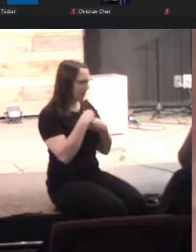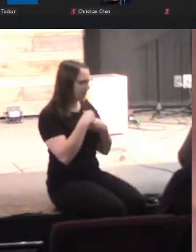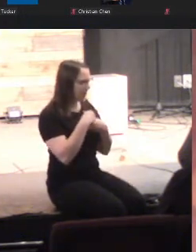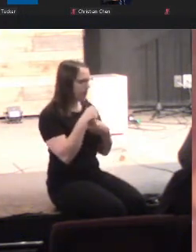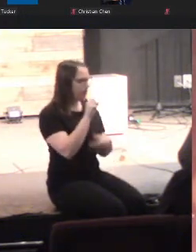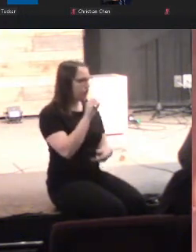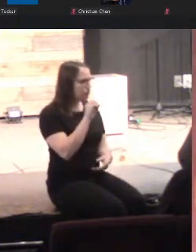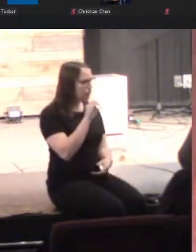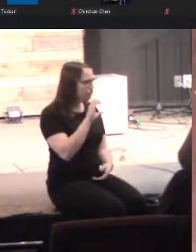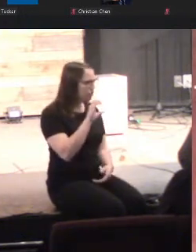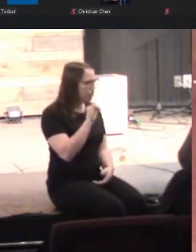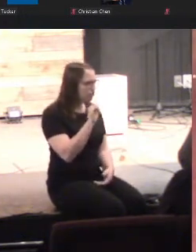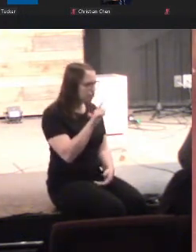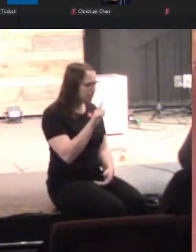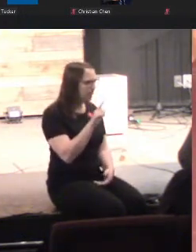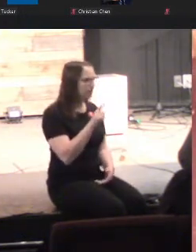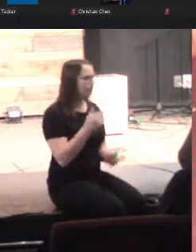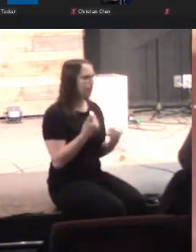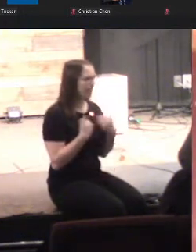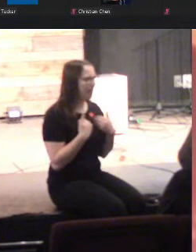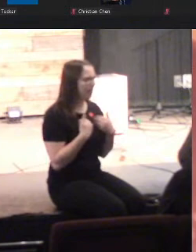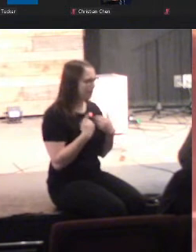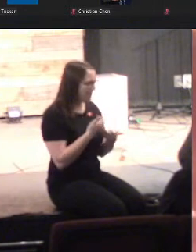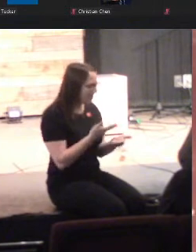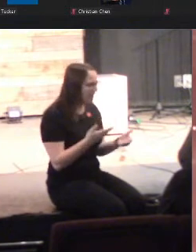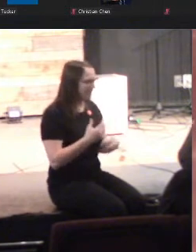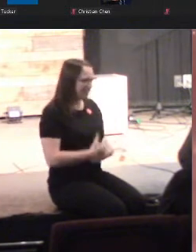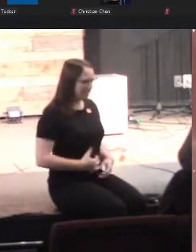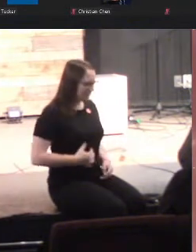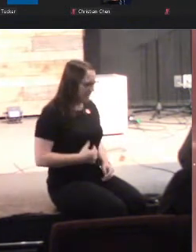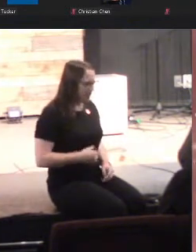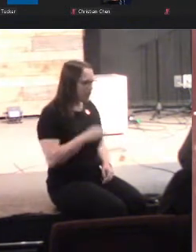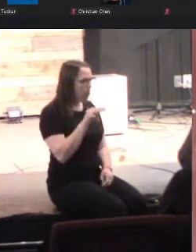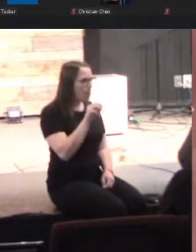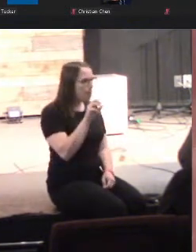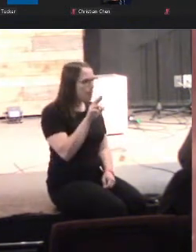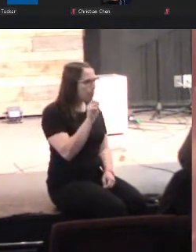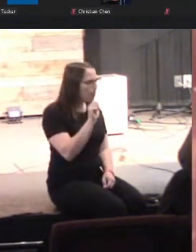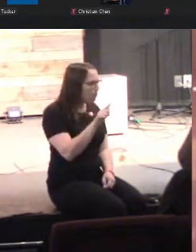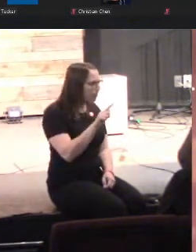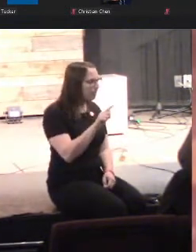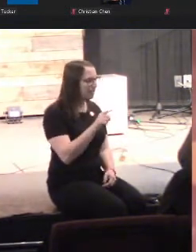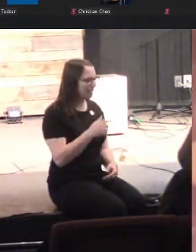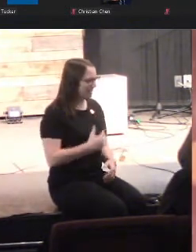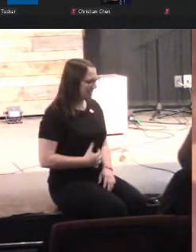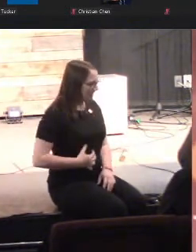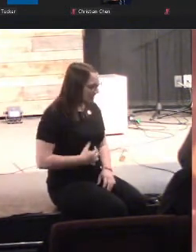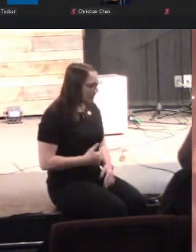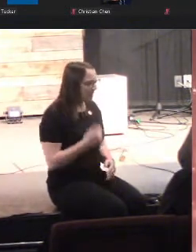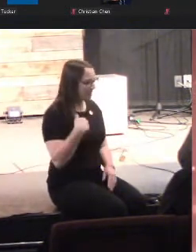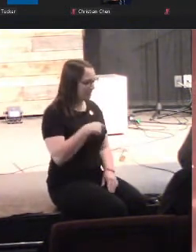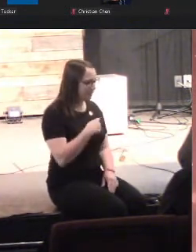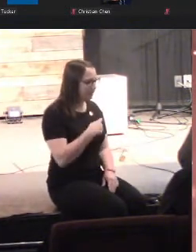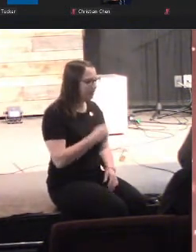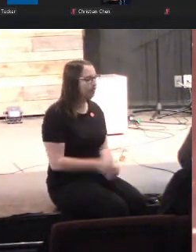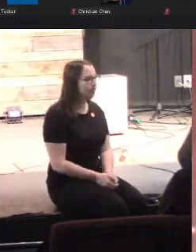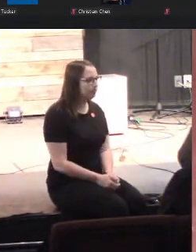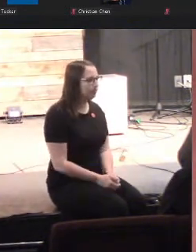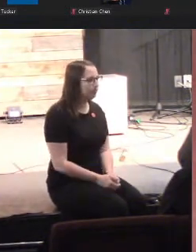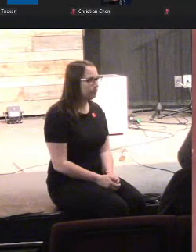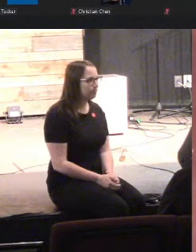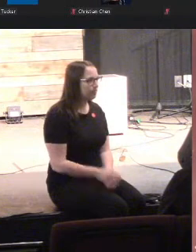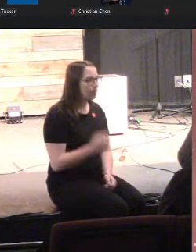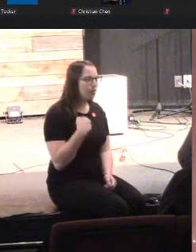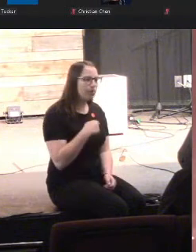us. There are things morally that disgust us. But believe it or not, we're all